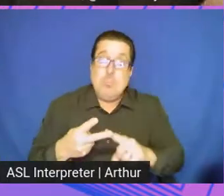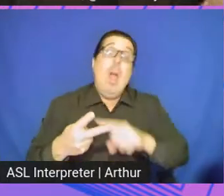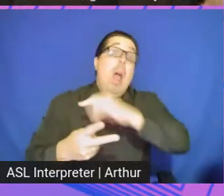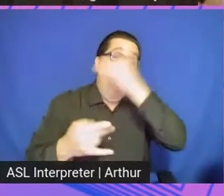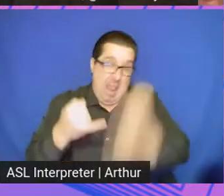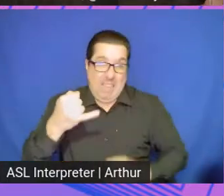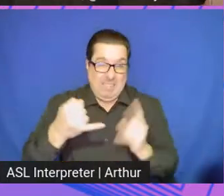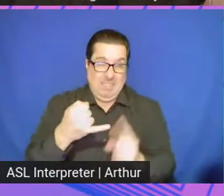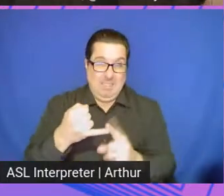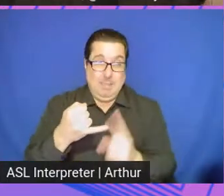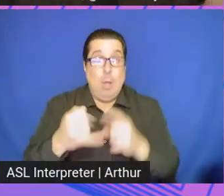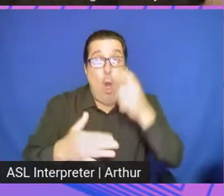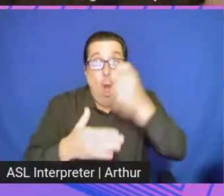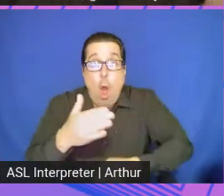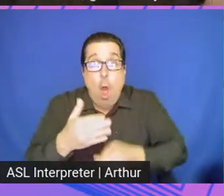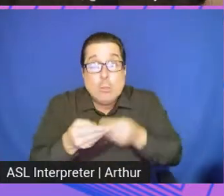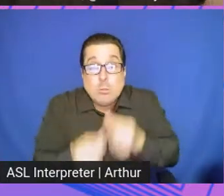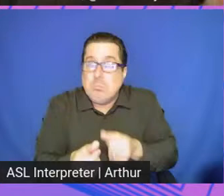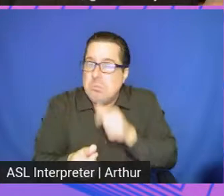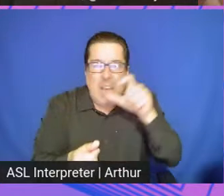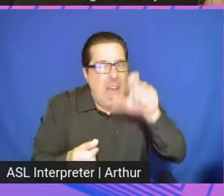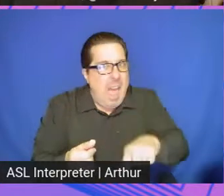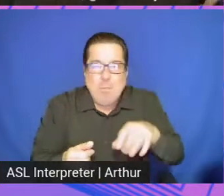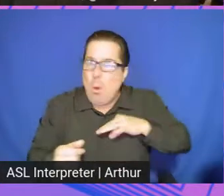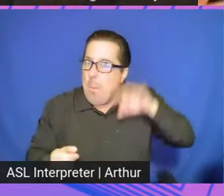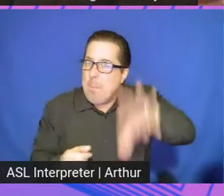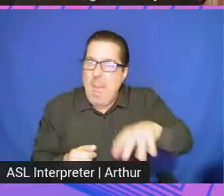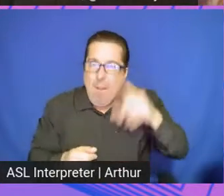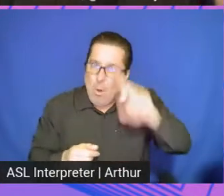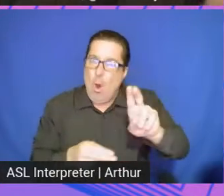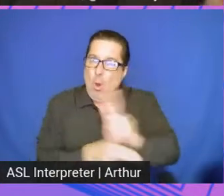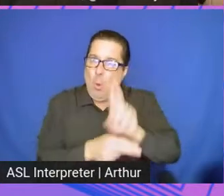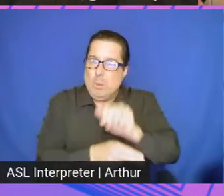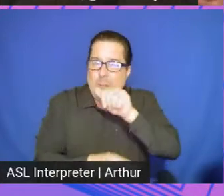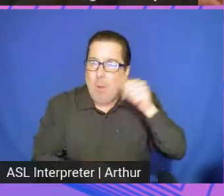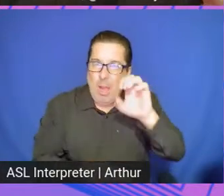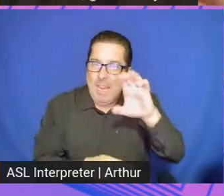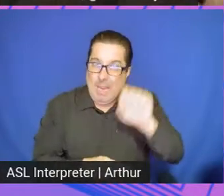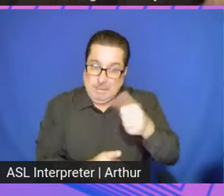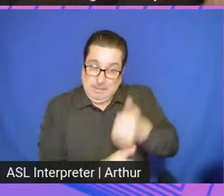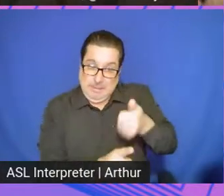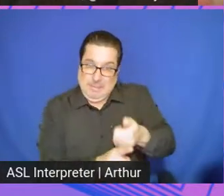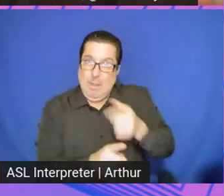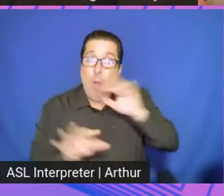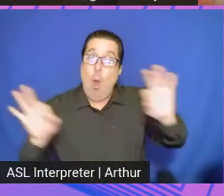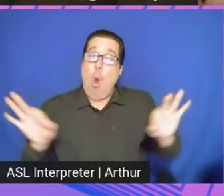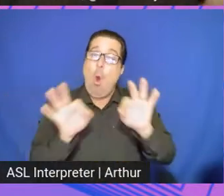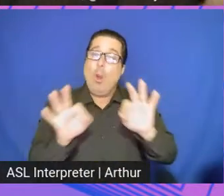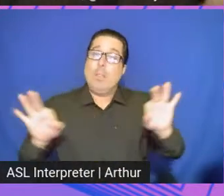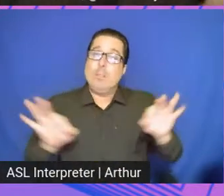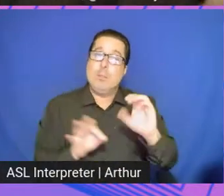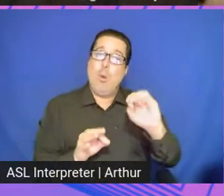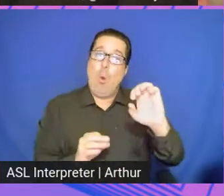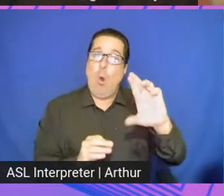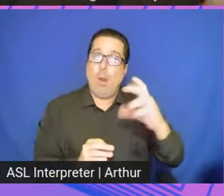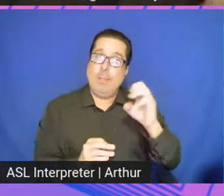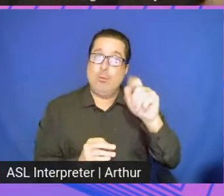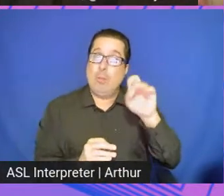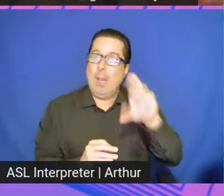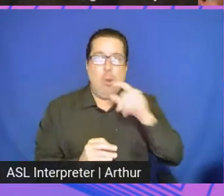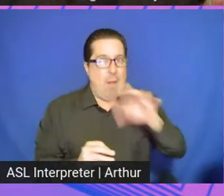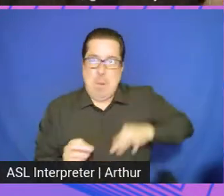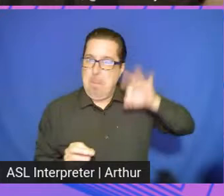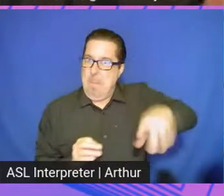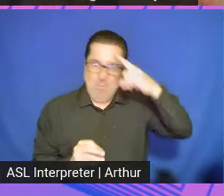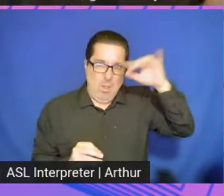costs nothing to use Amazon ECS itself, the service, the orchestrator. You just pay for any of the resources that you use. So